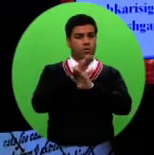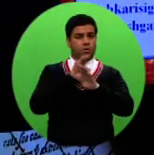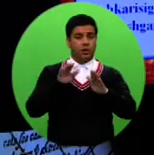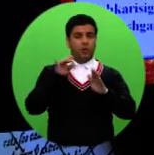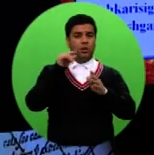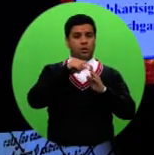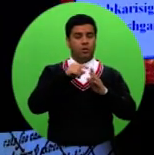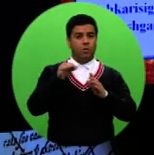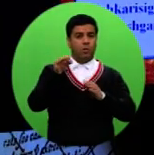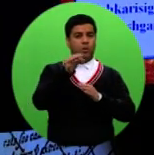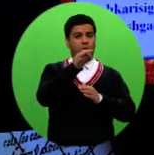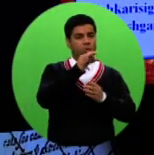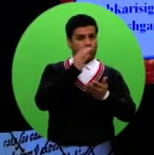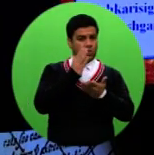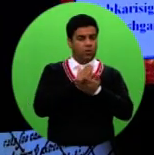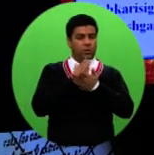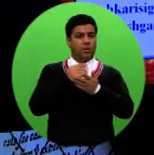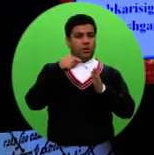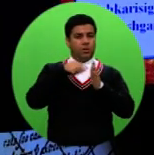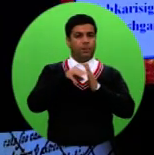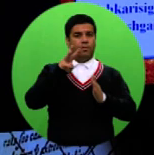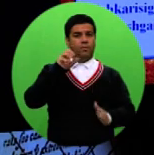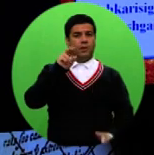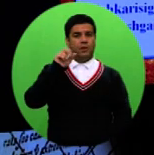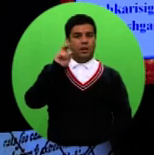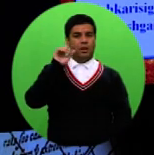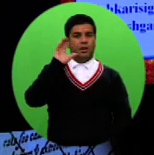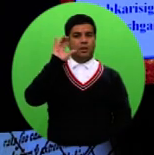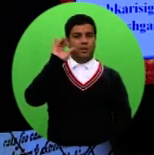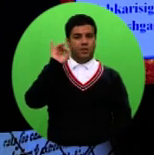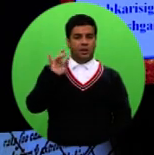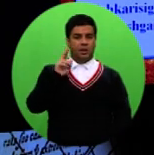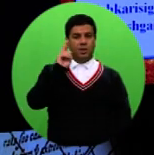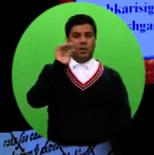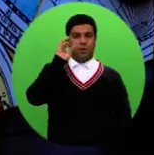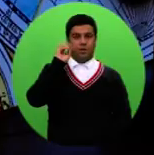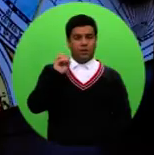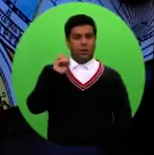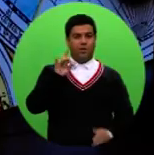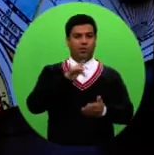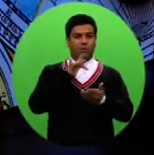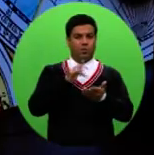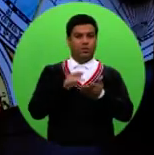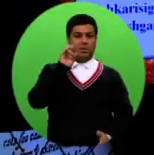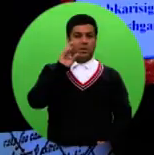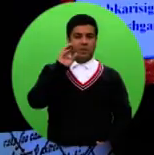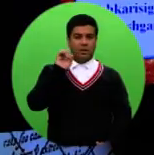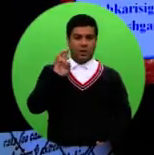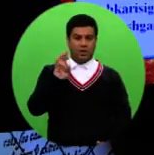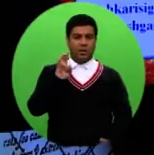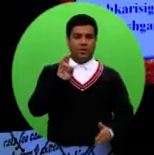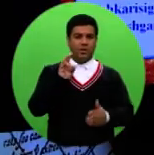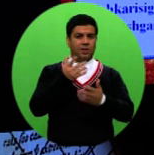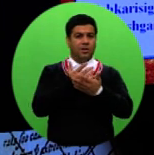orol davlatlar ham mavjud. Bular Madagaskar, Kibafe, Kamor orollari, Mavriki,